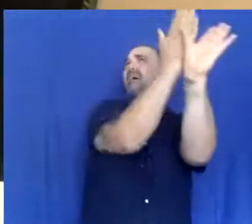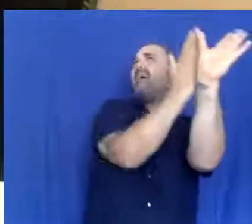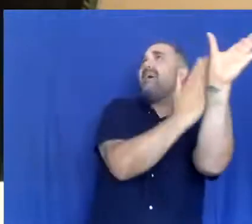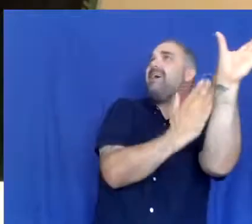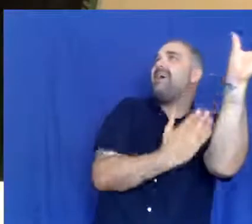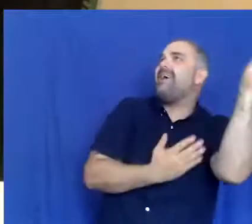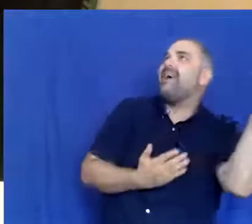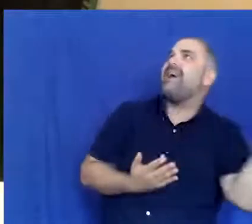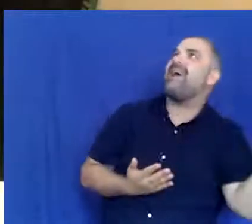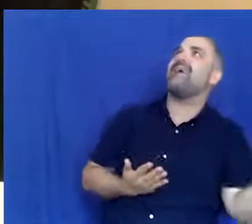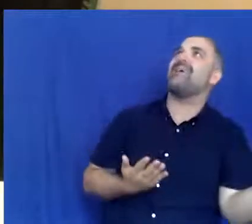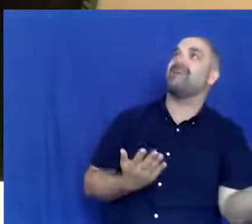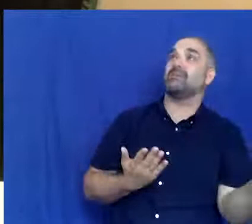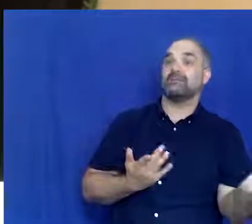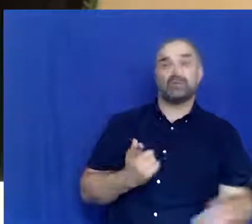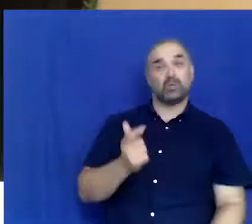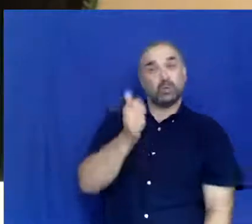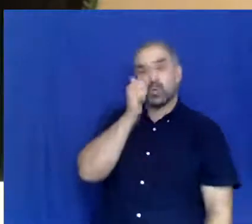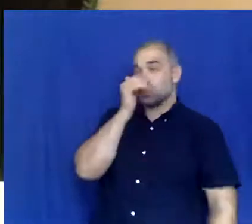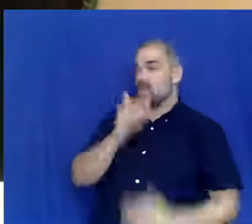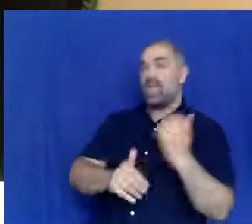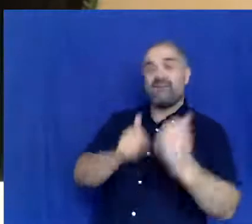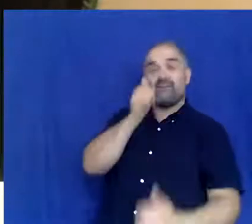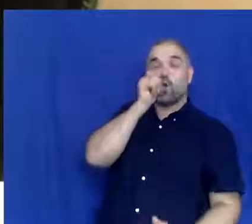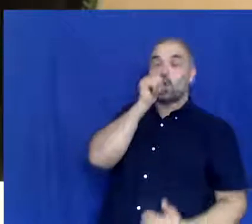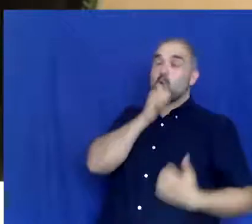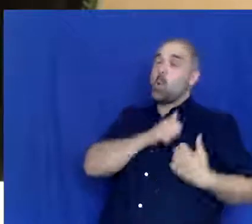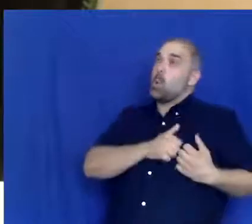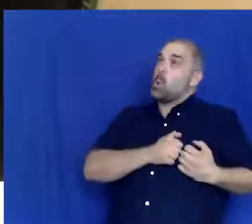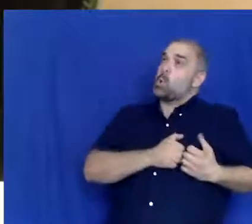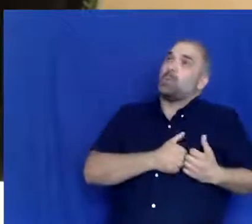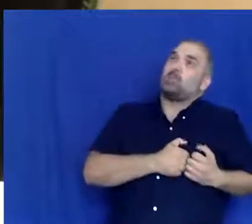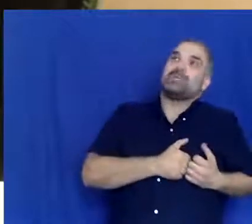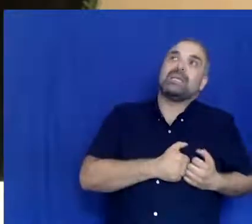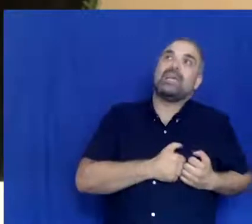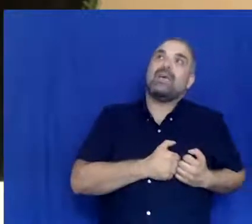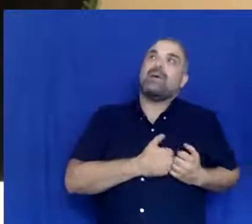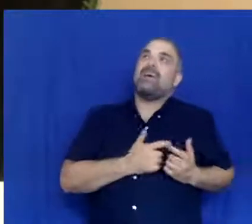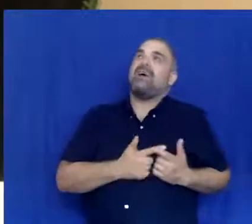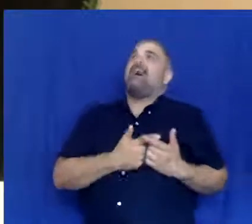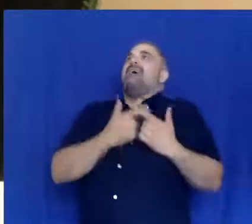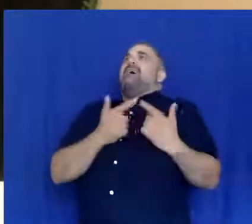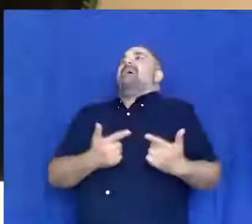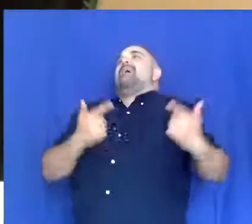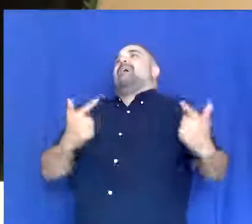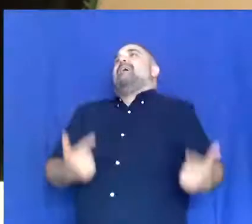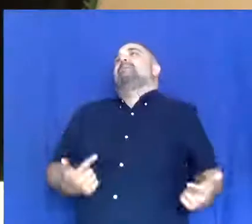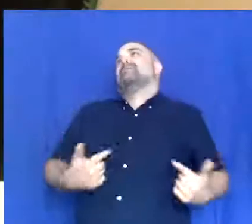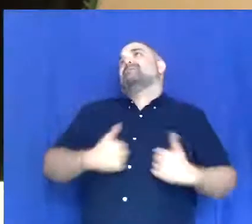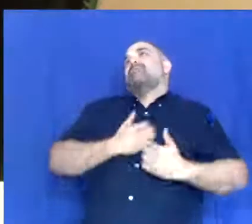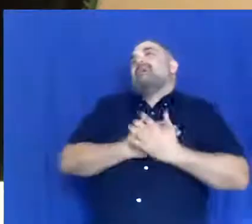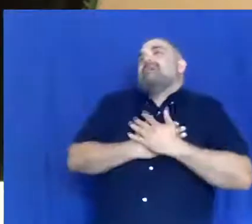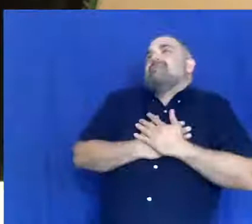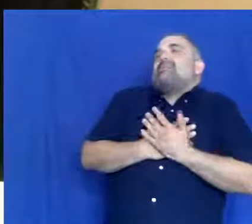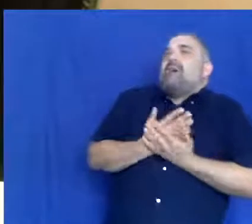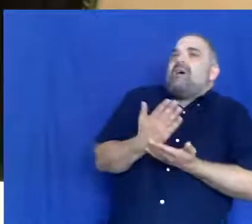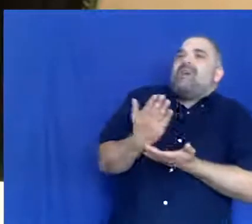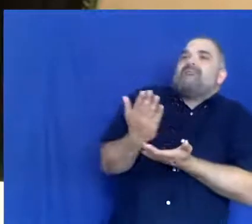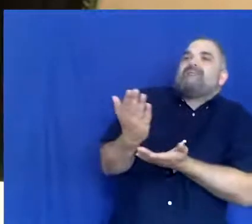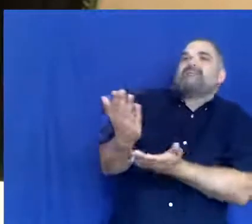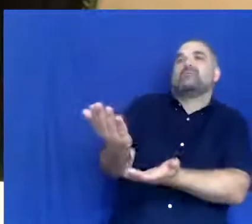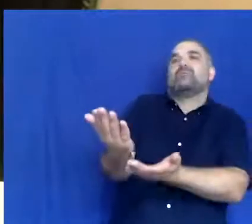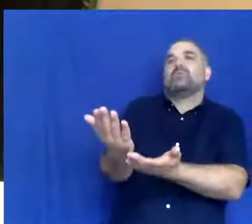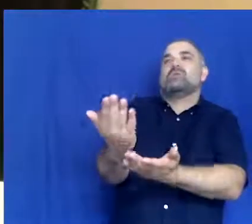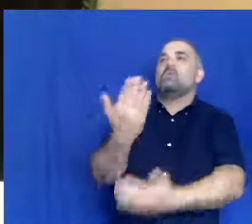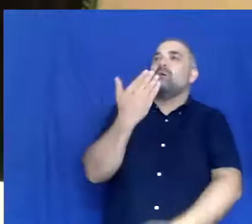when skies are grey. You'll never know, dear, how